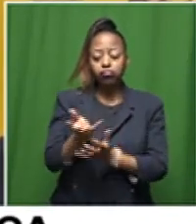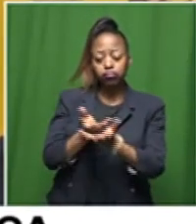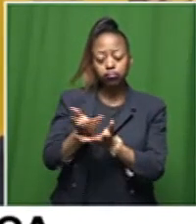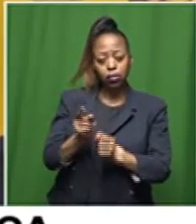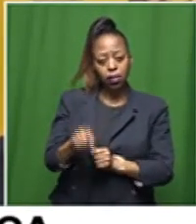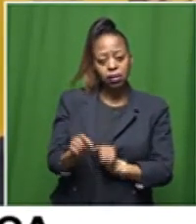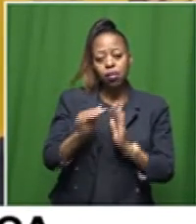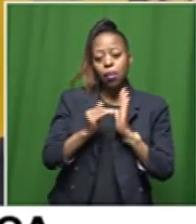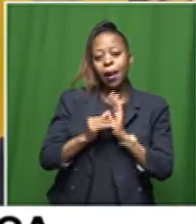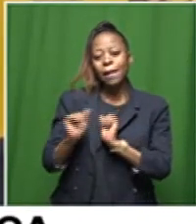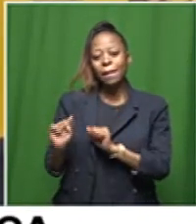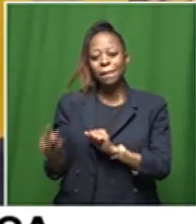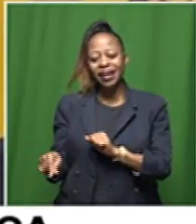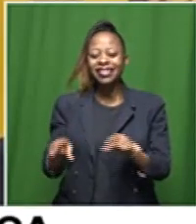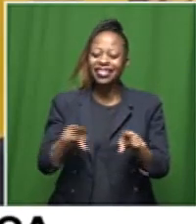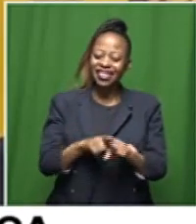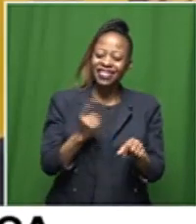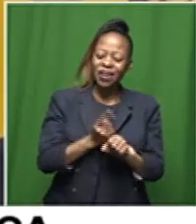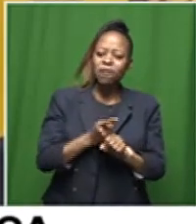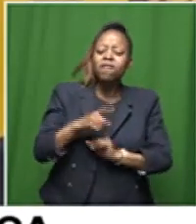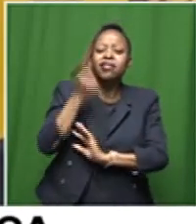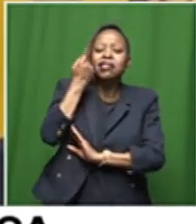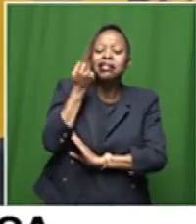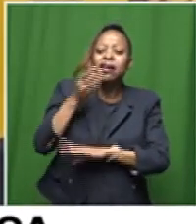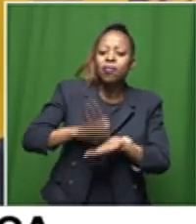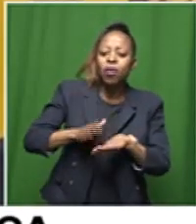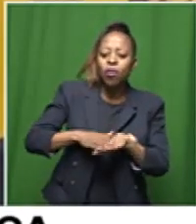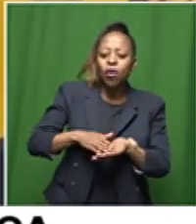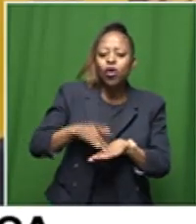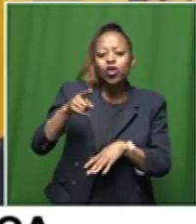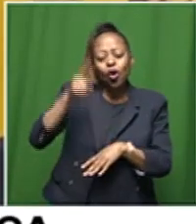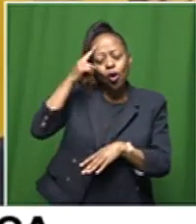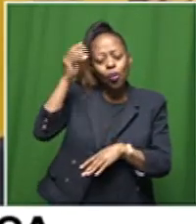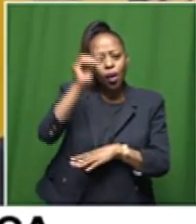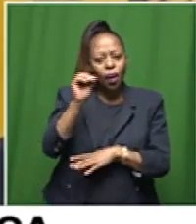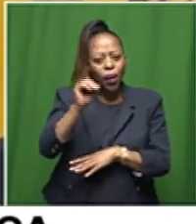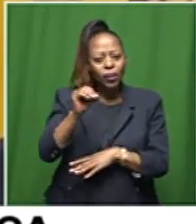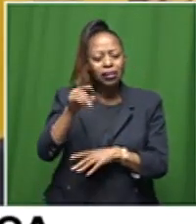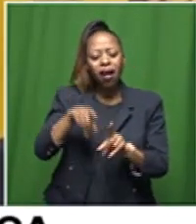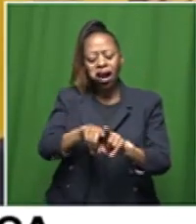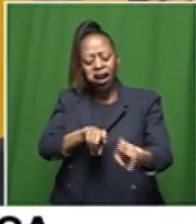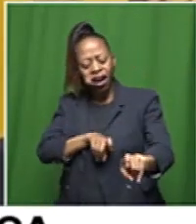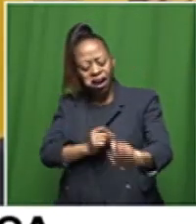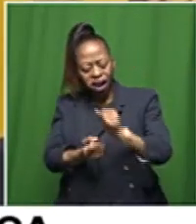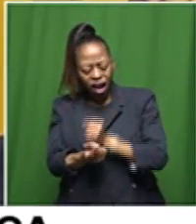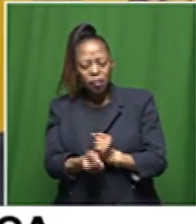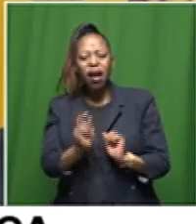around your program, but before we get to that, let's get an understanding of what you think is causing this backlog for your province.